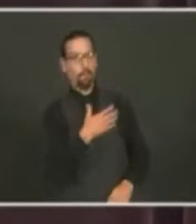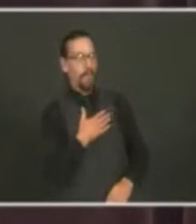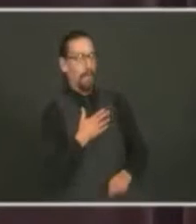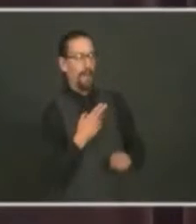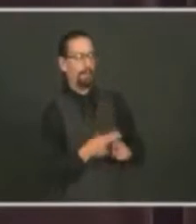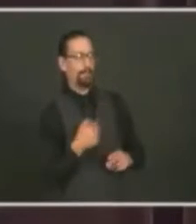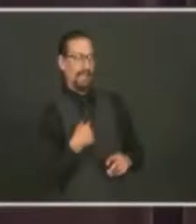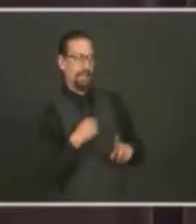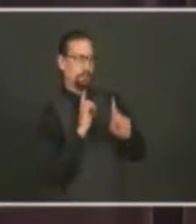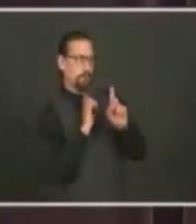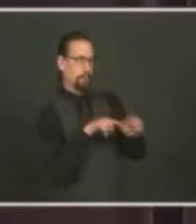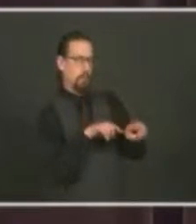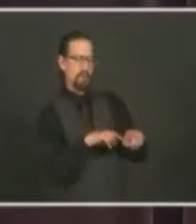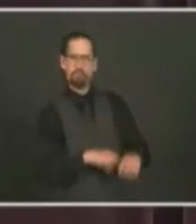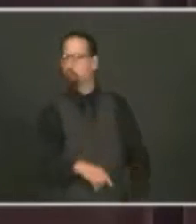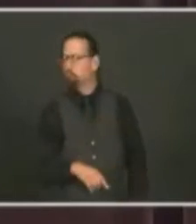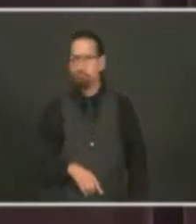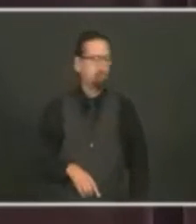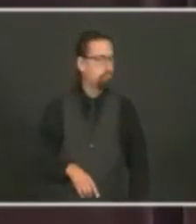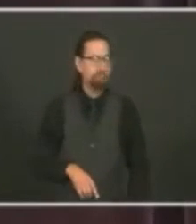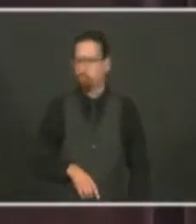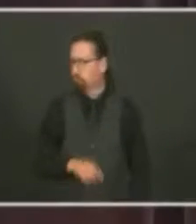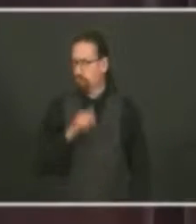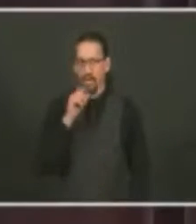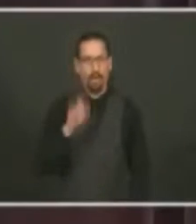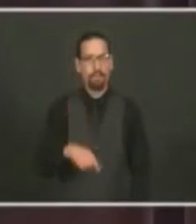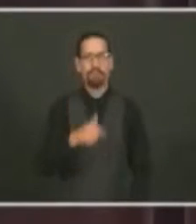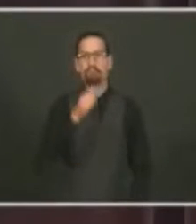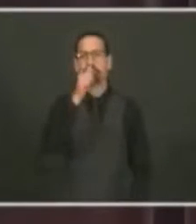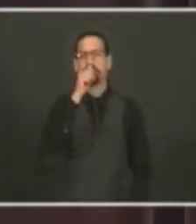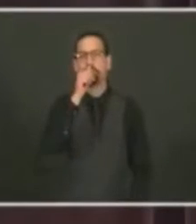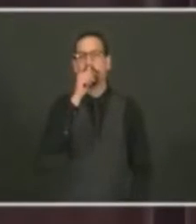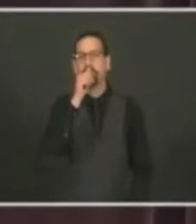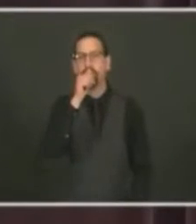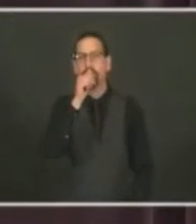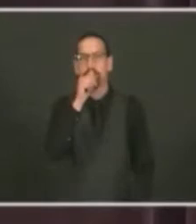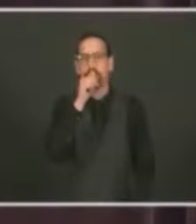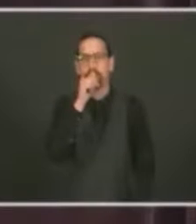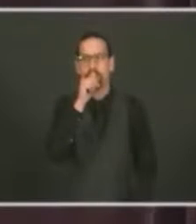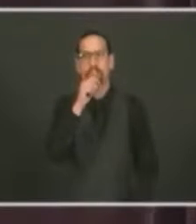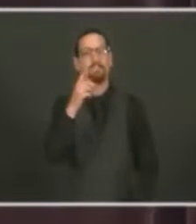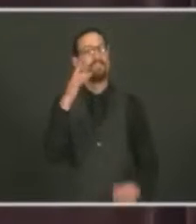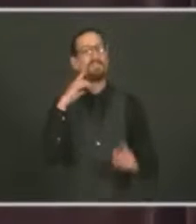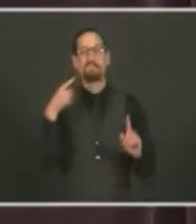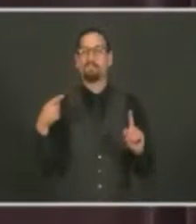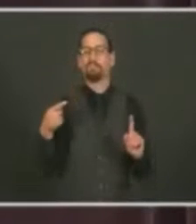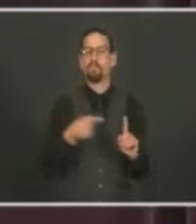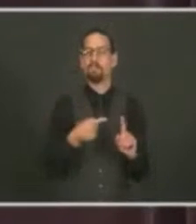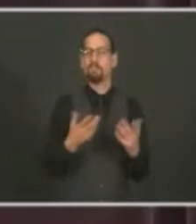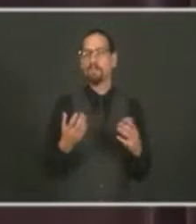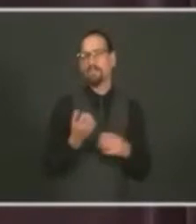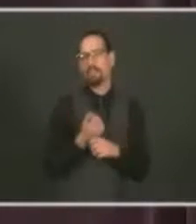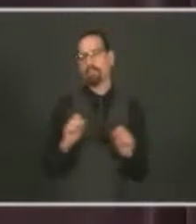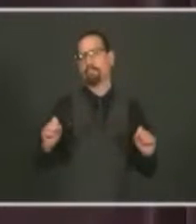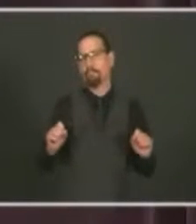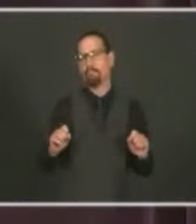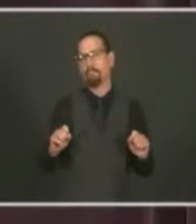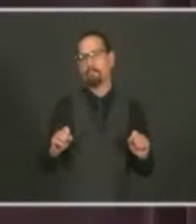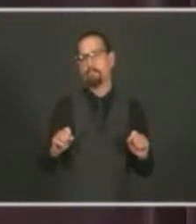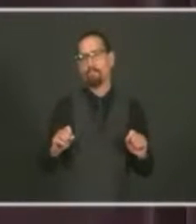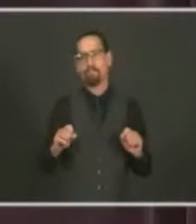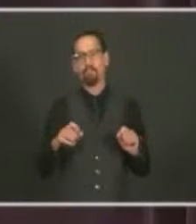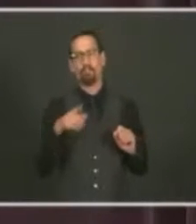together to help ensure that we are keeping each other safe. We need to turn the numbers around that we are